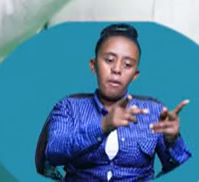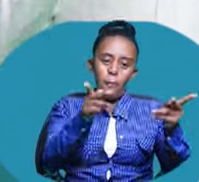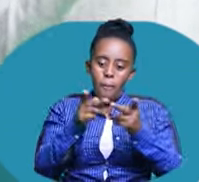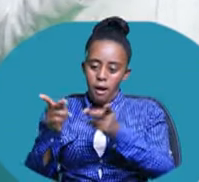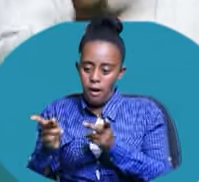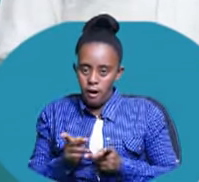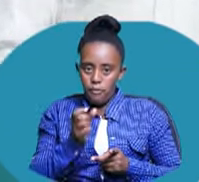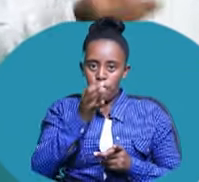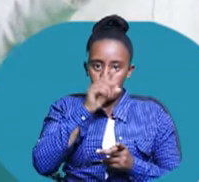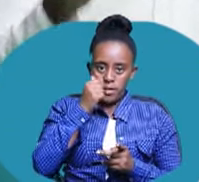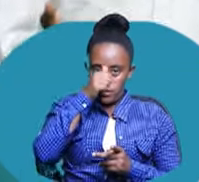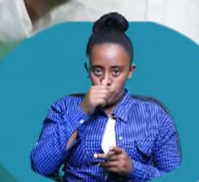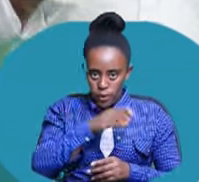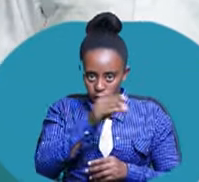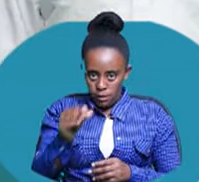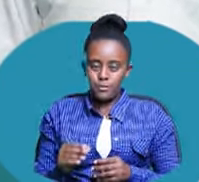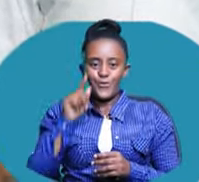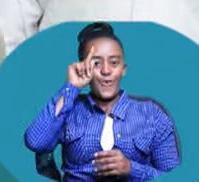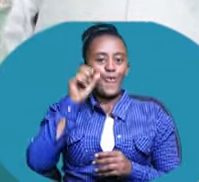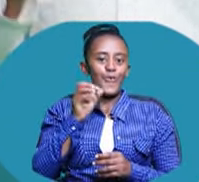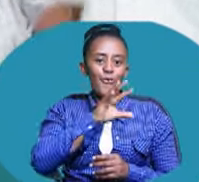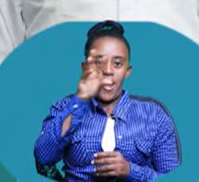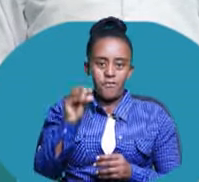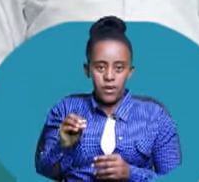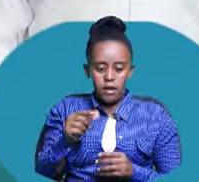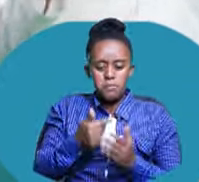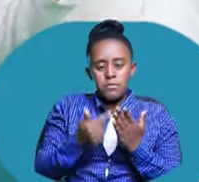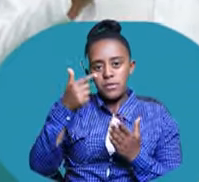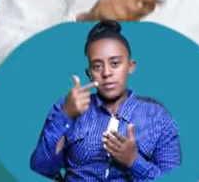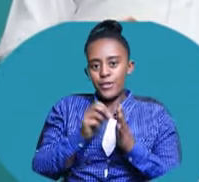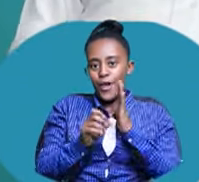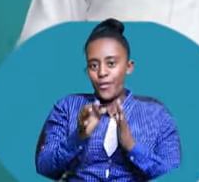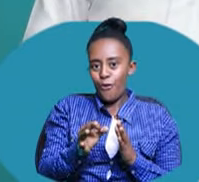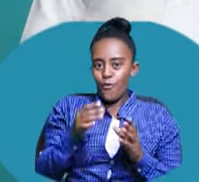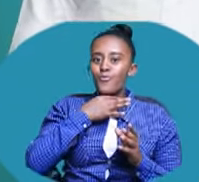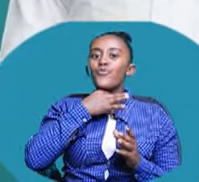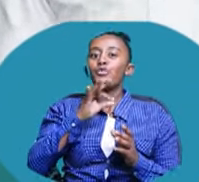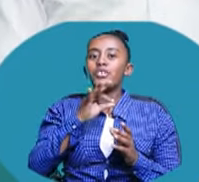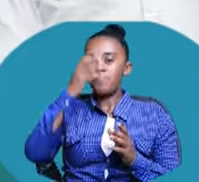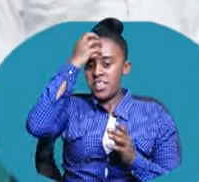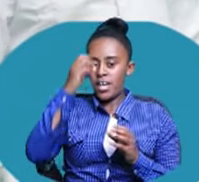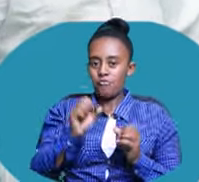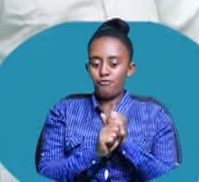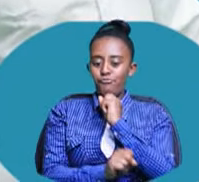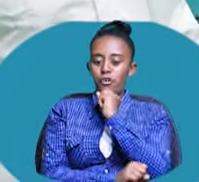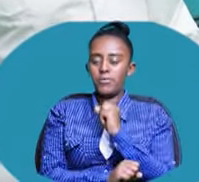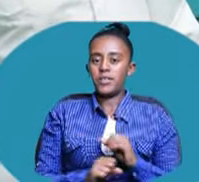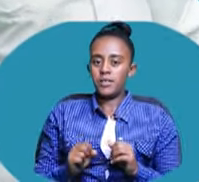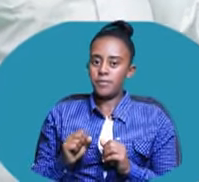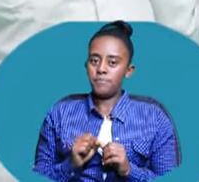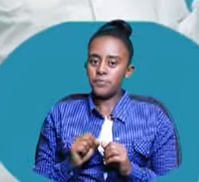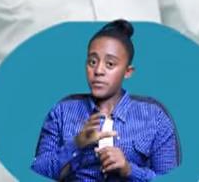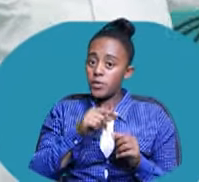of Ethiopia and the Horn of Africa. As a result of this, Muslim state was formed. Those Muslim